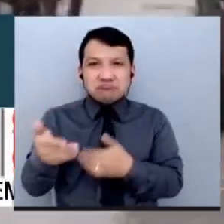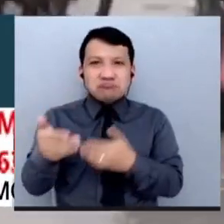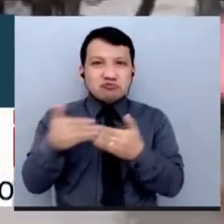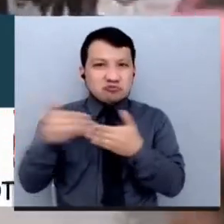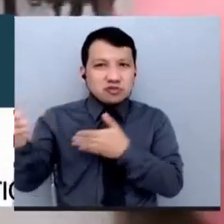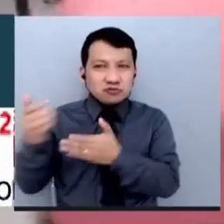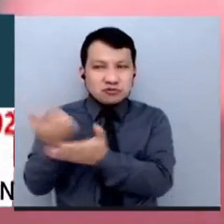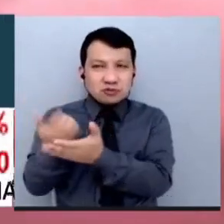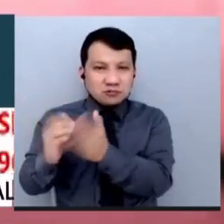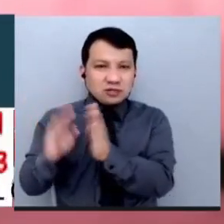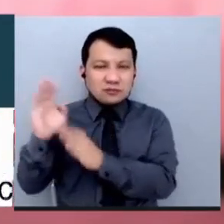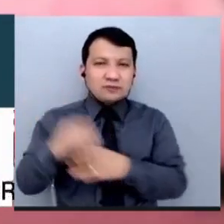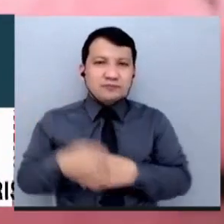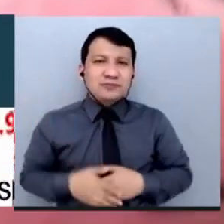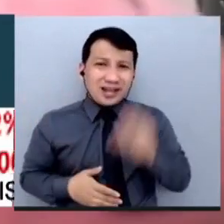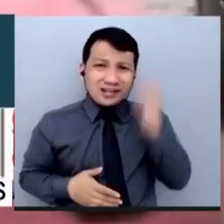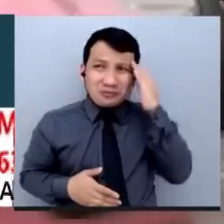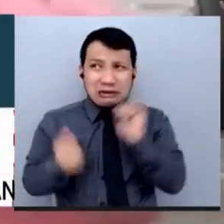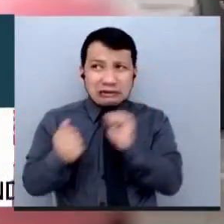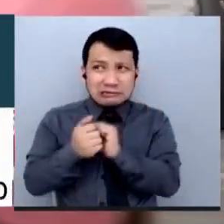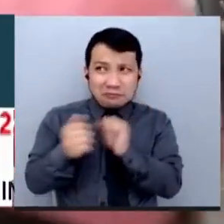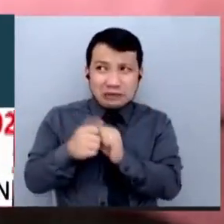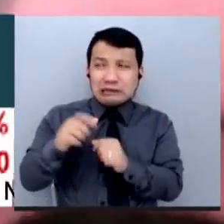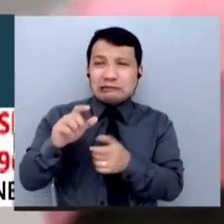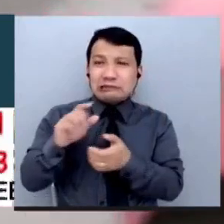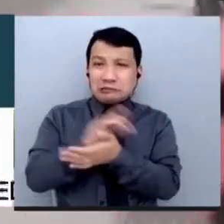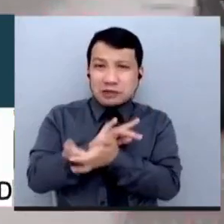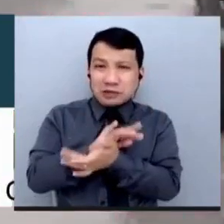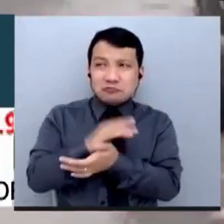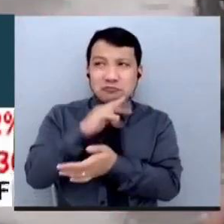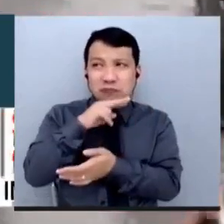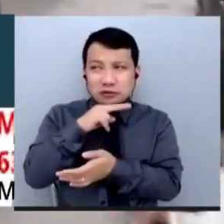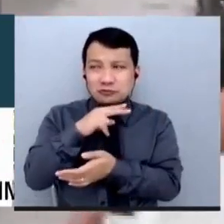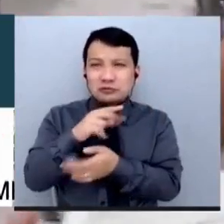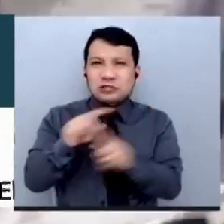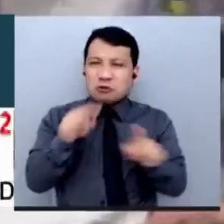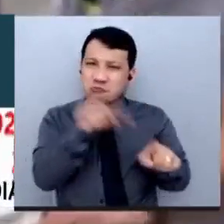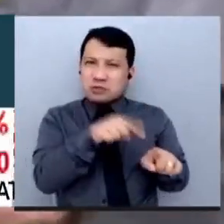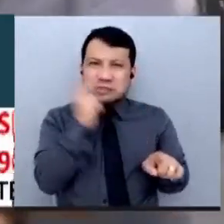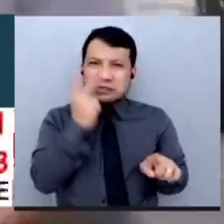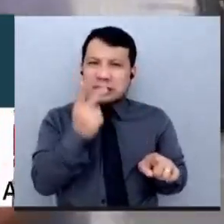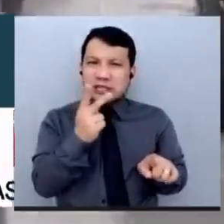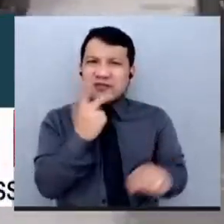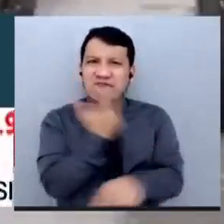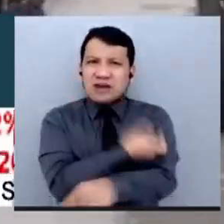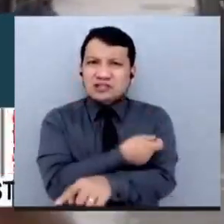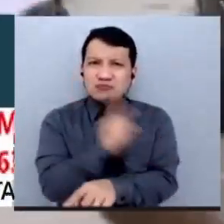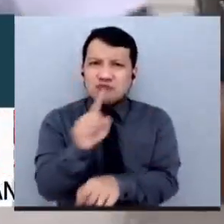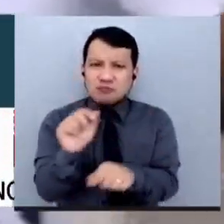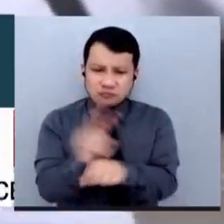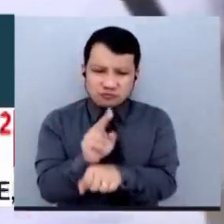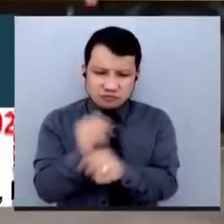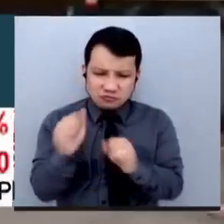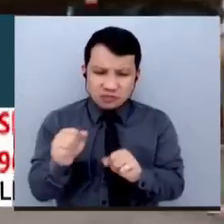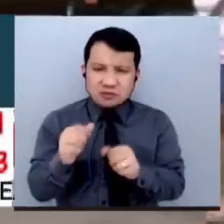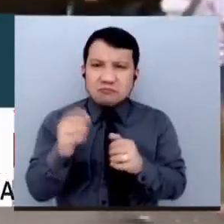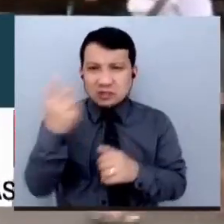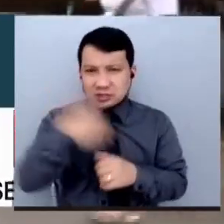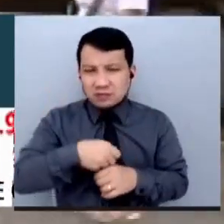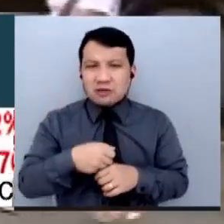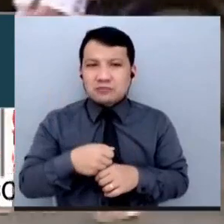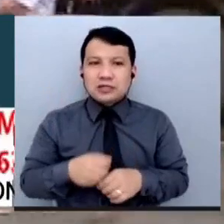with the virus, nakita na natin that the vaccine is very effective. No? Number two, kaya susisikapin